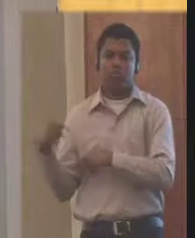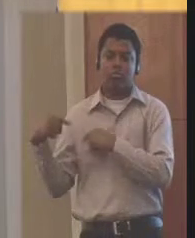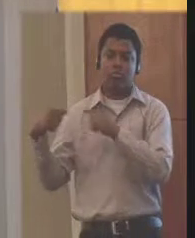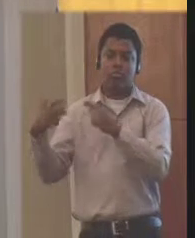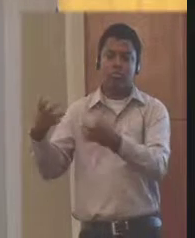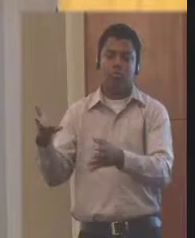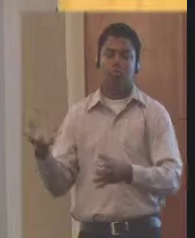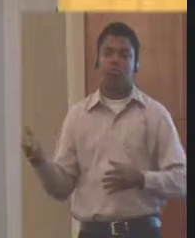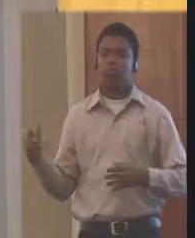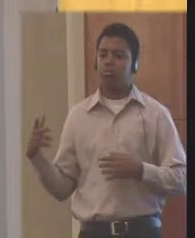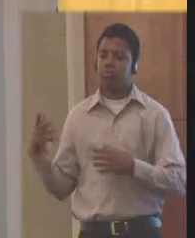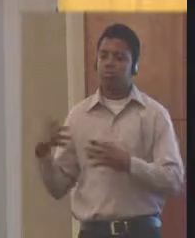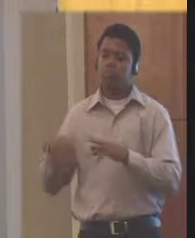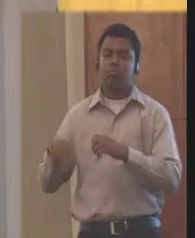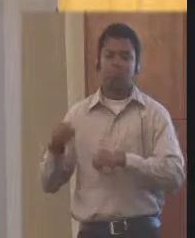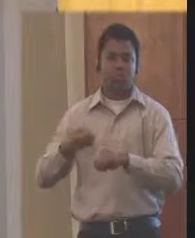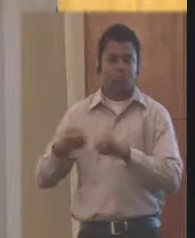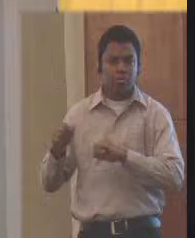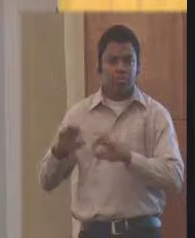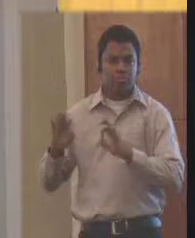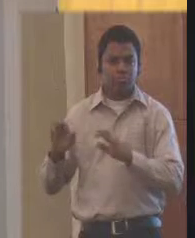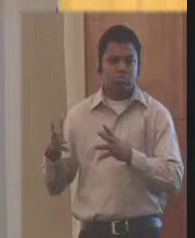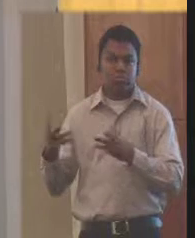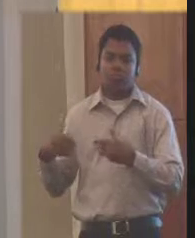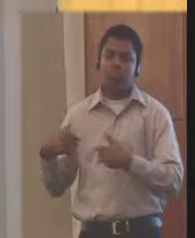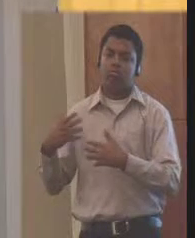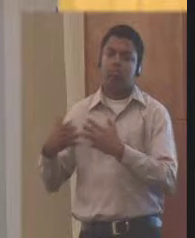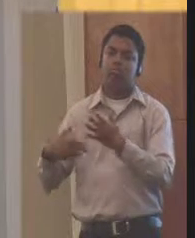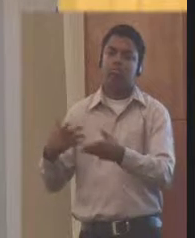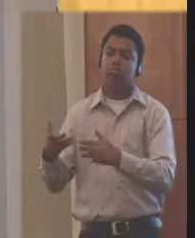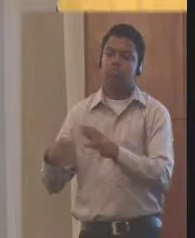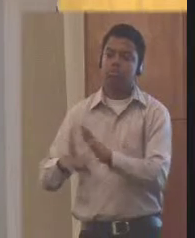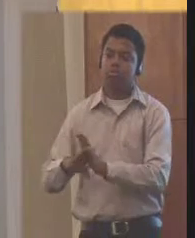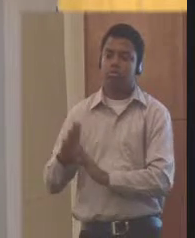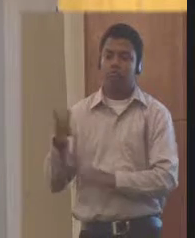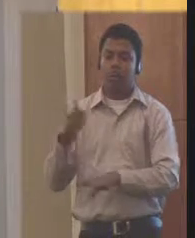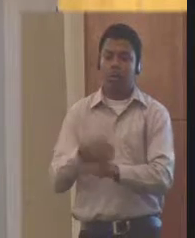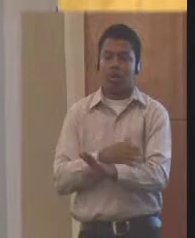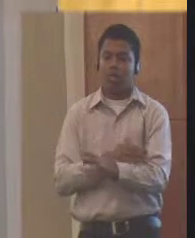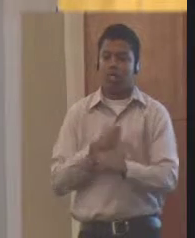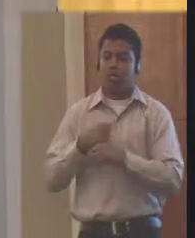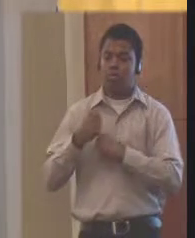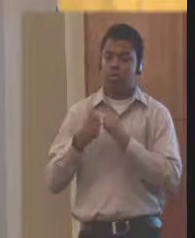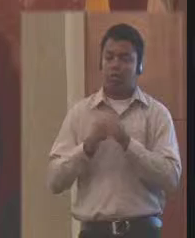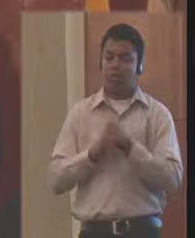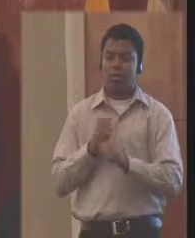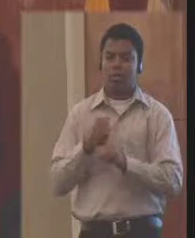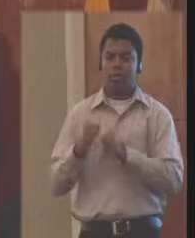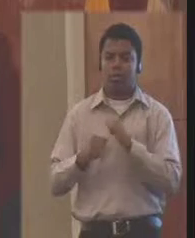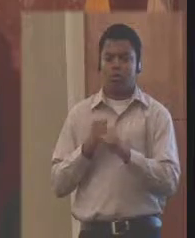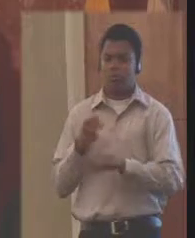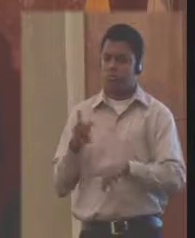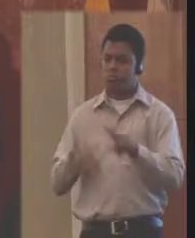conducts annual evaluations of identified companies that are considered to be of national importance.